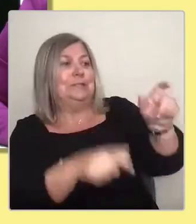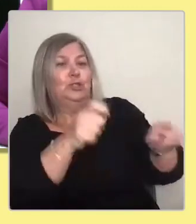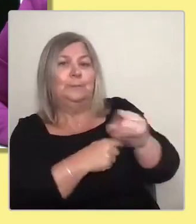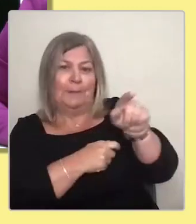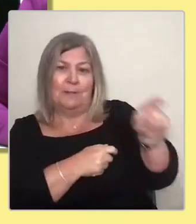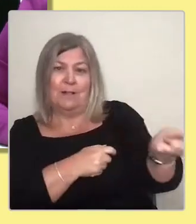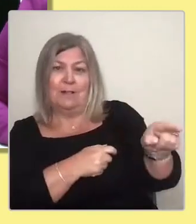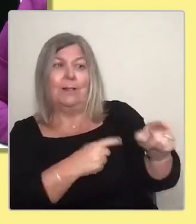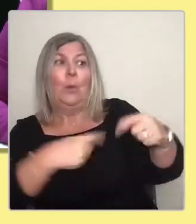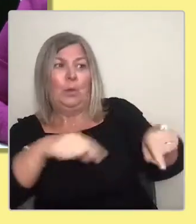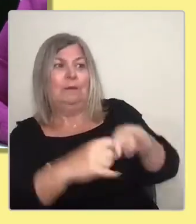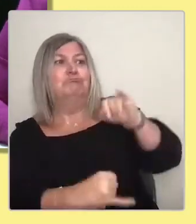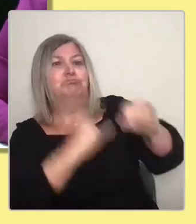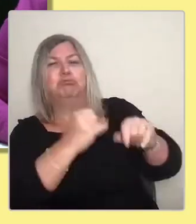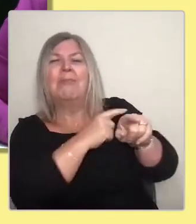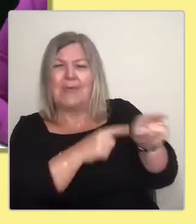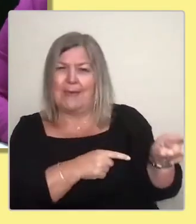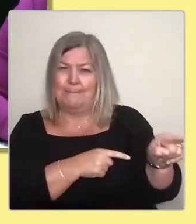I'm very proud.